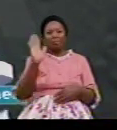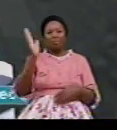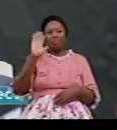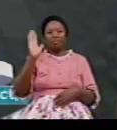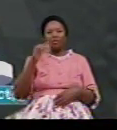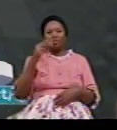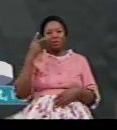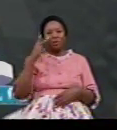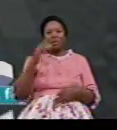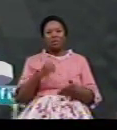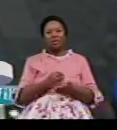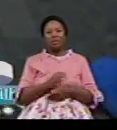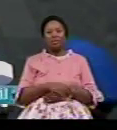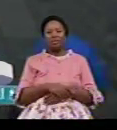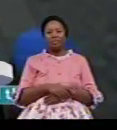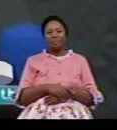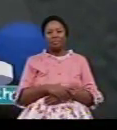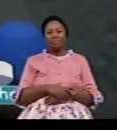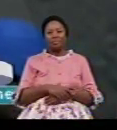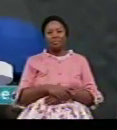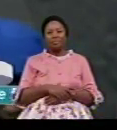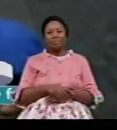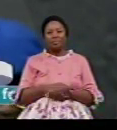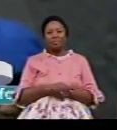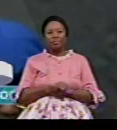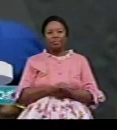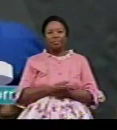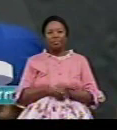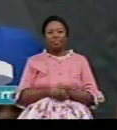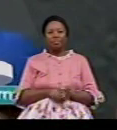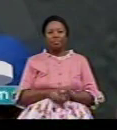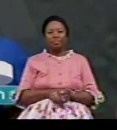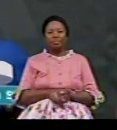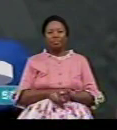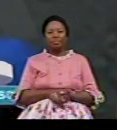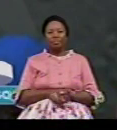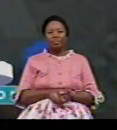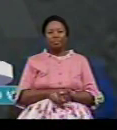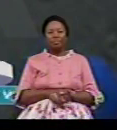Be there. And materials will be given to you.